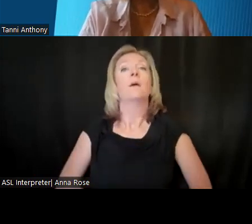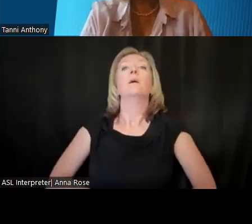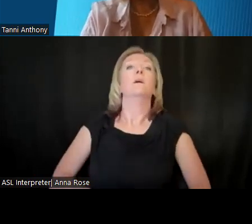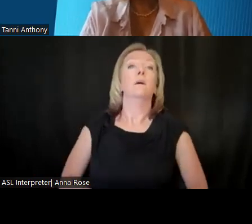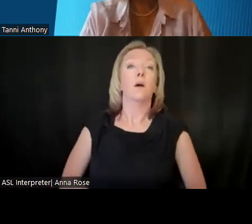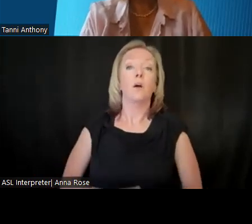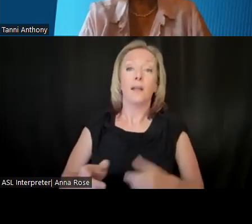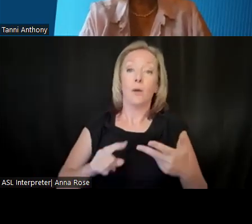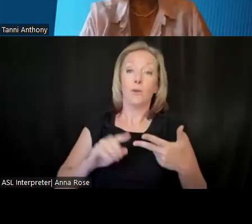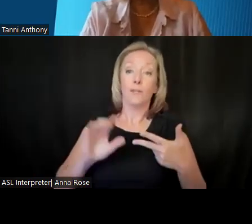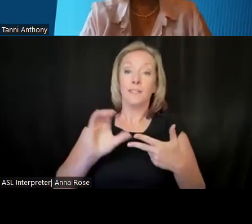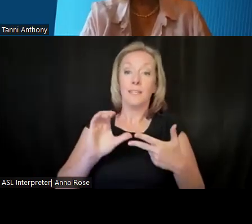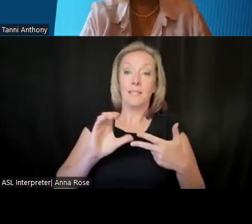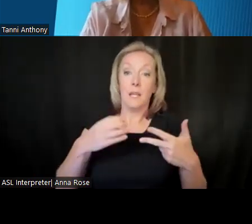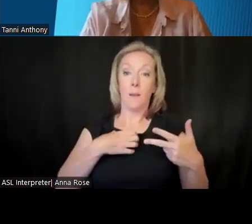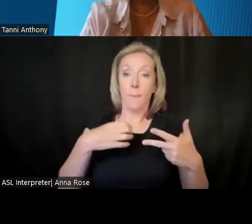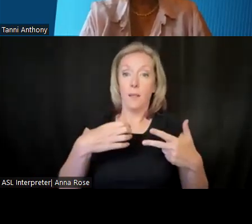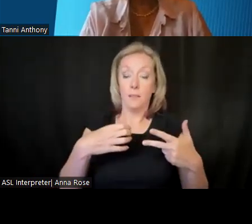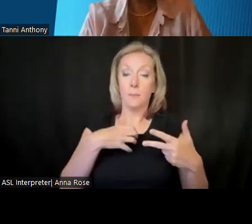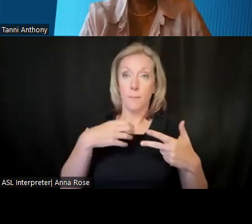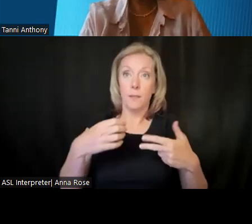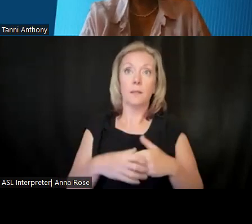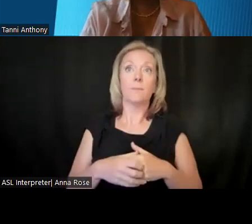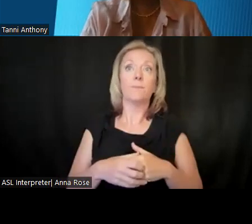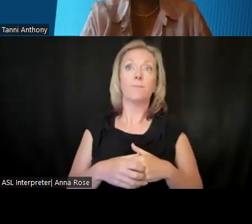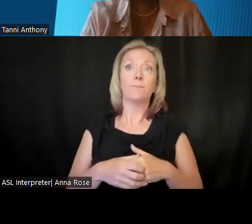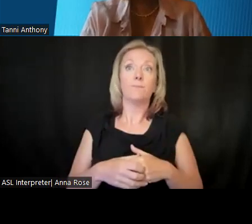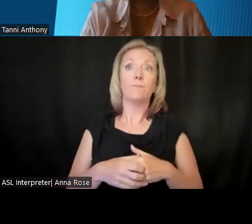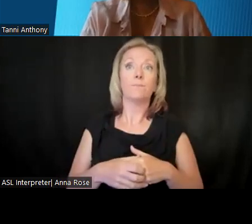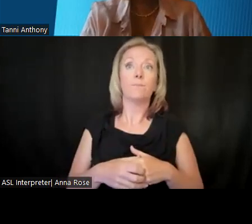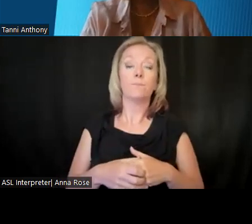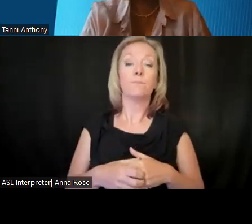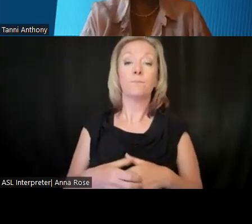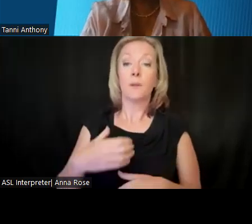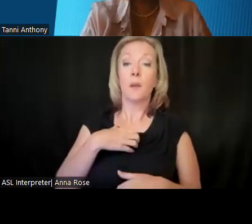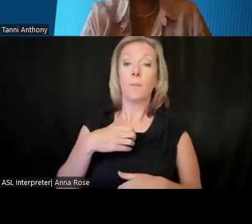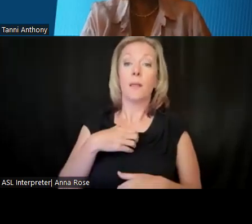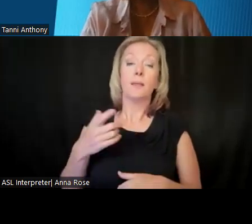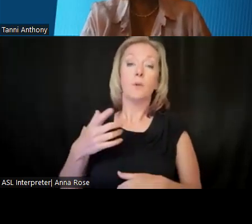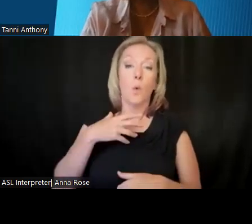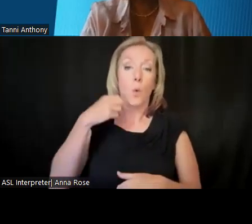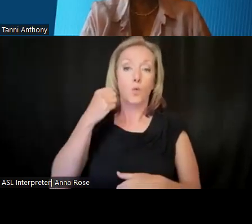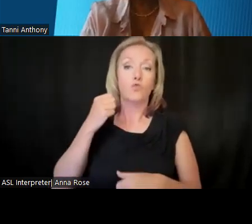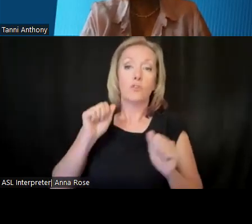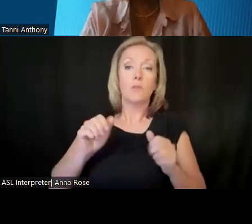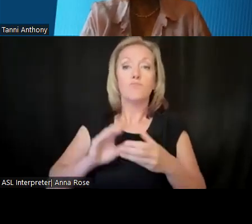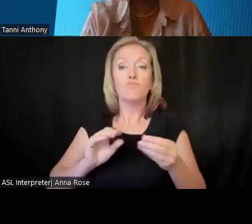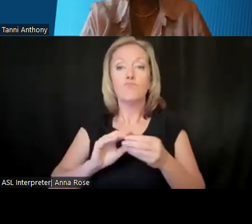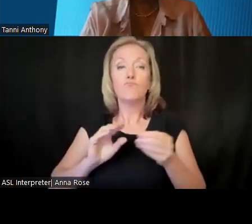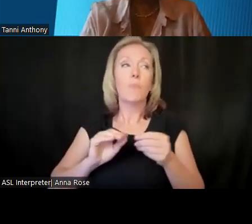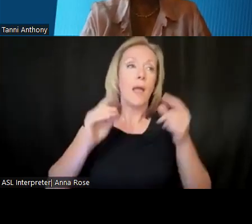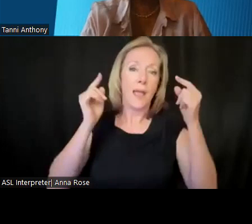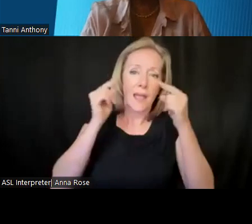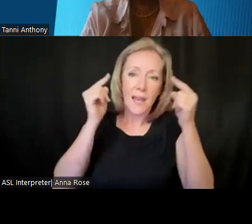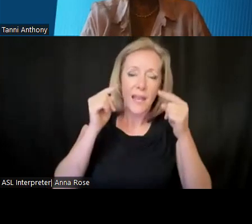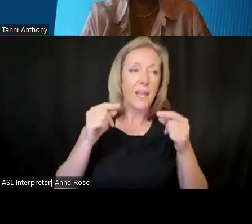with complaints is that complaints in vision screening programs for older kids, will talk about kids who talk about headaches or